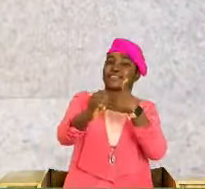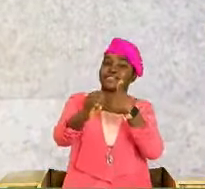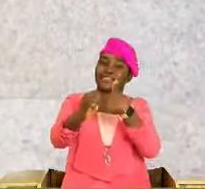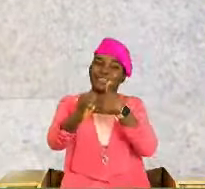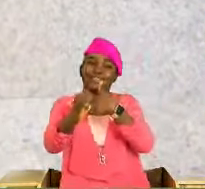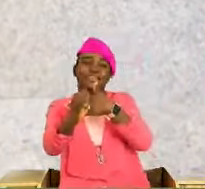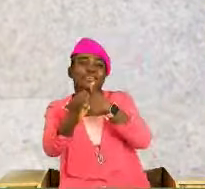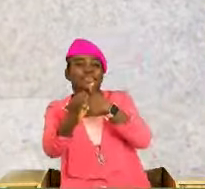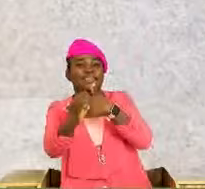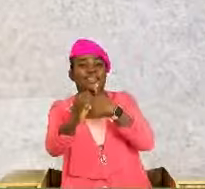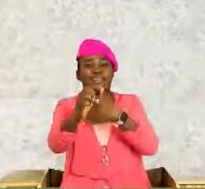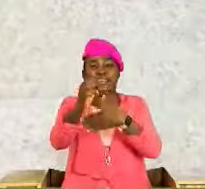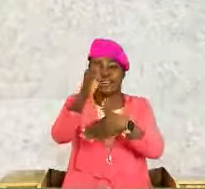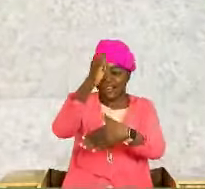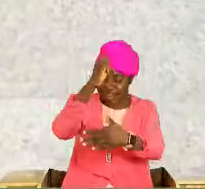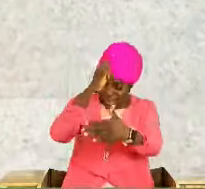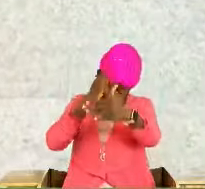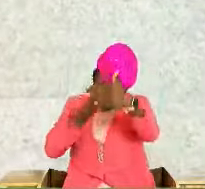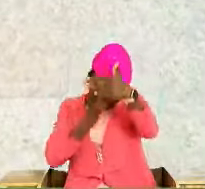elah